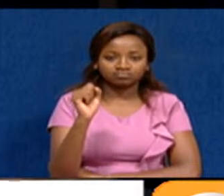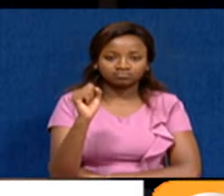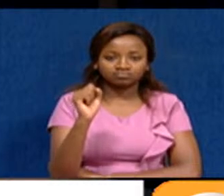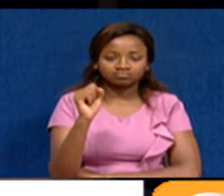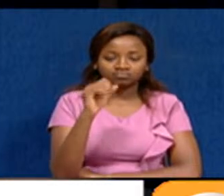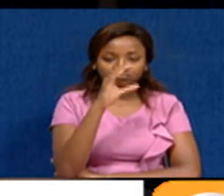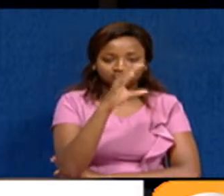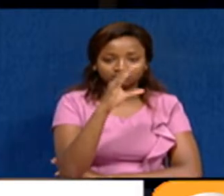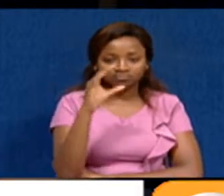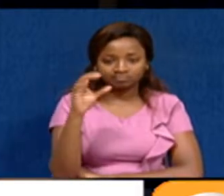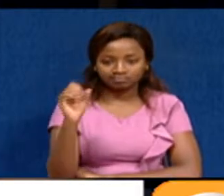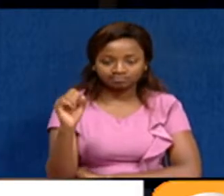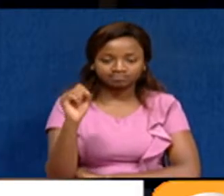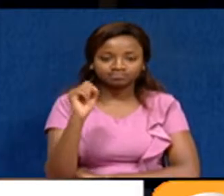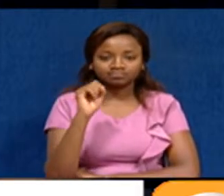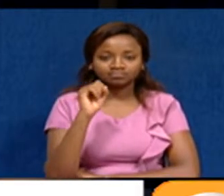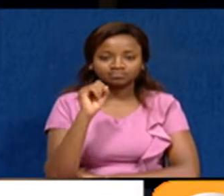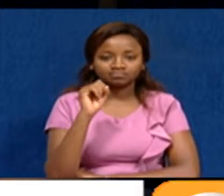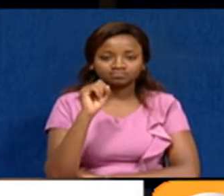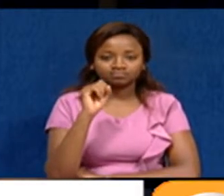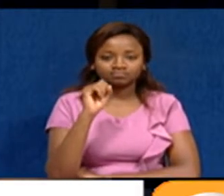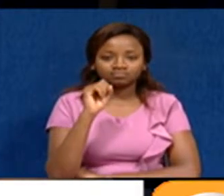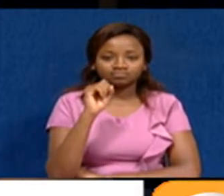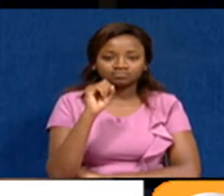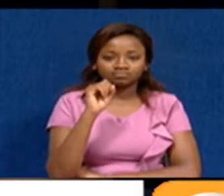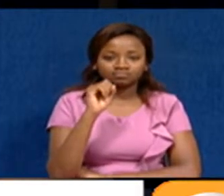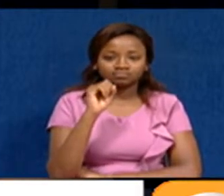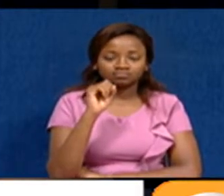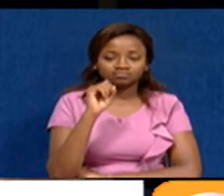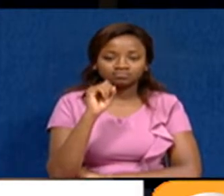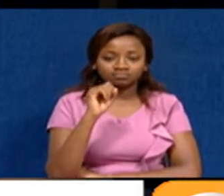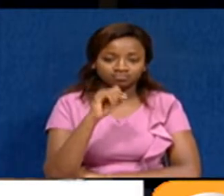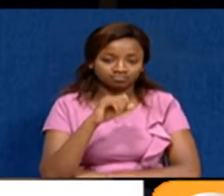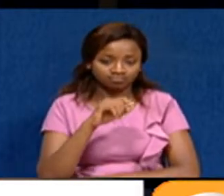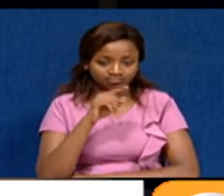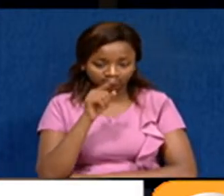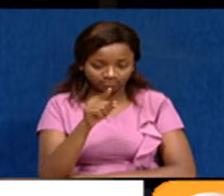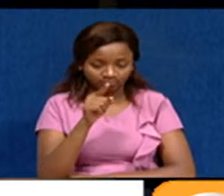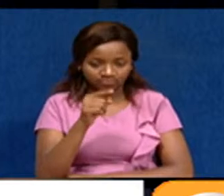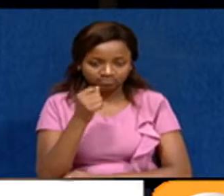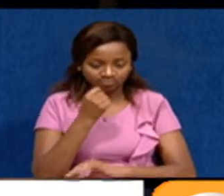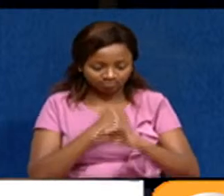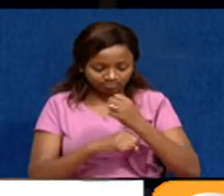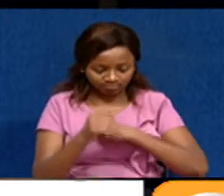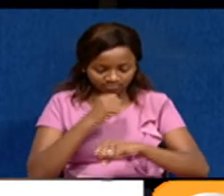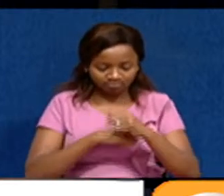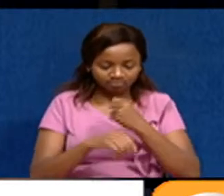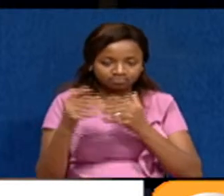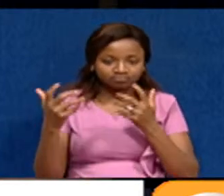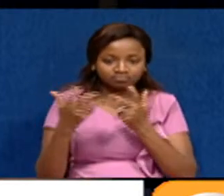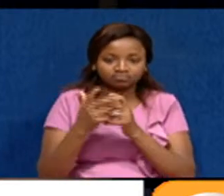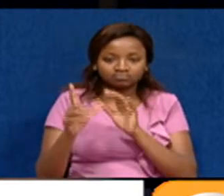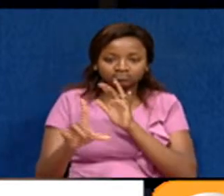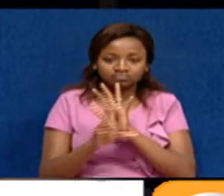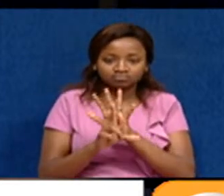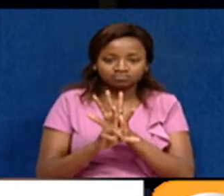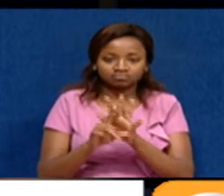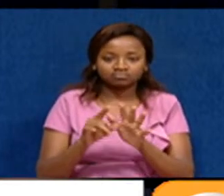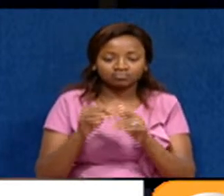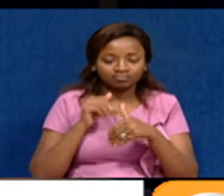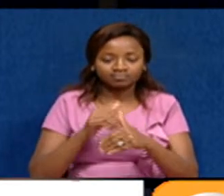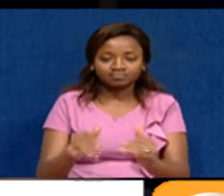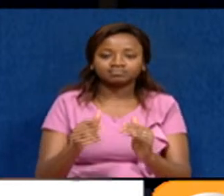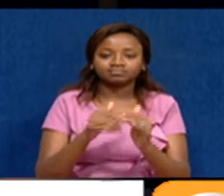know, the registrar or whatever, took a legal action with respect to the Sports